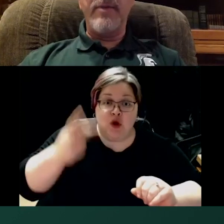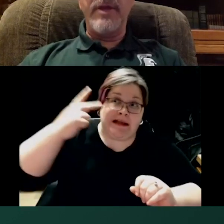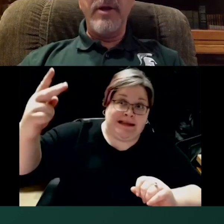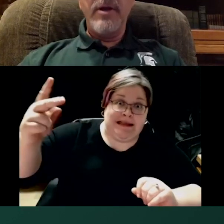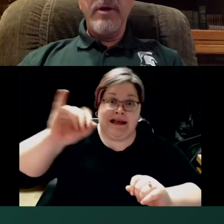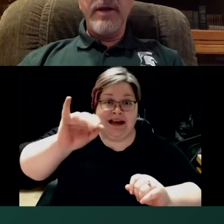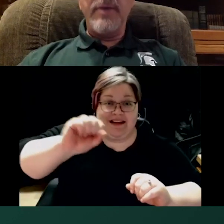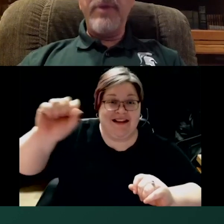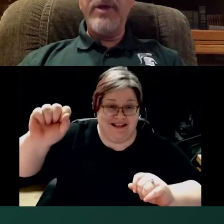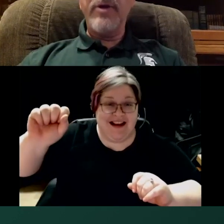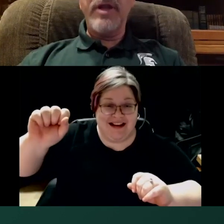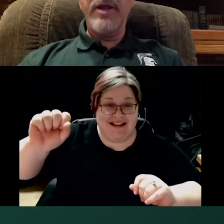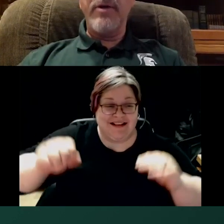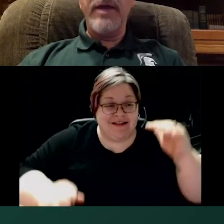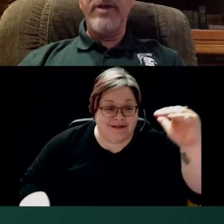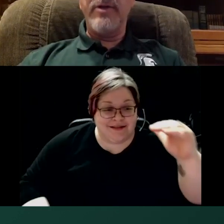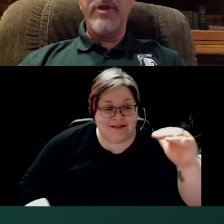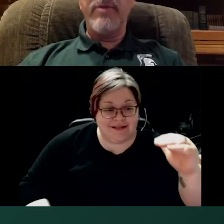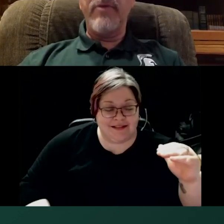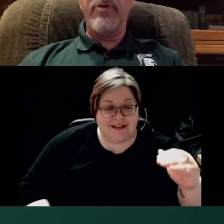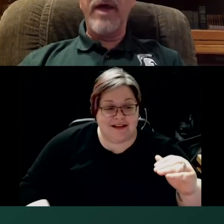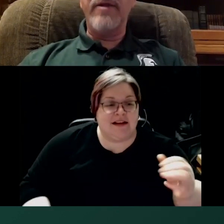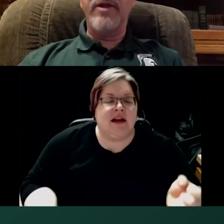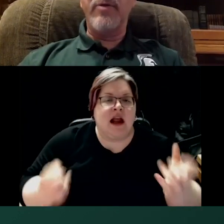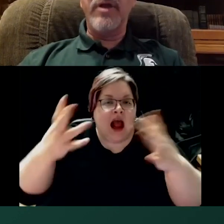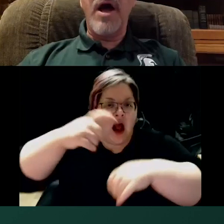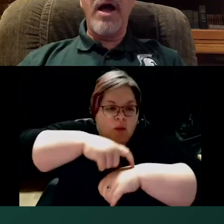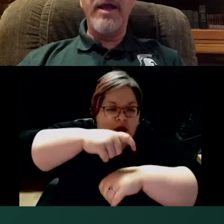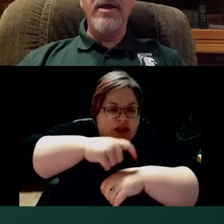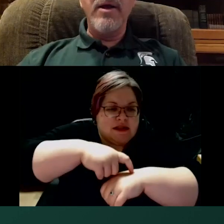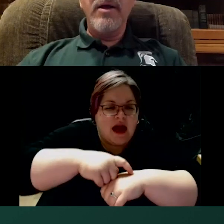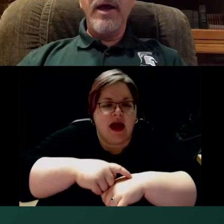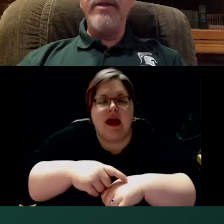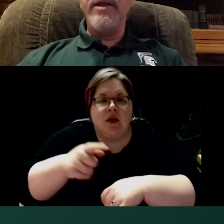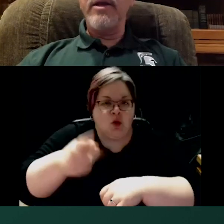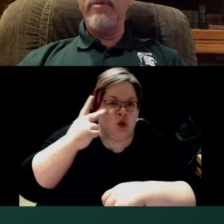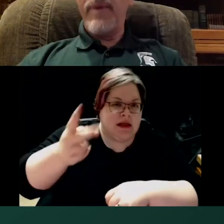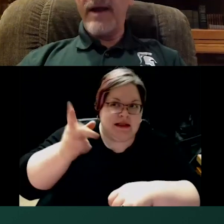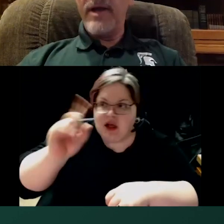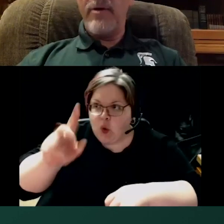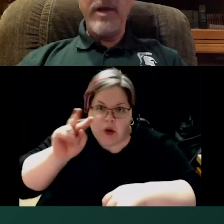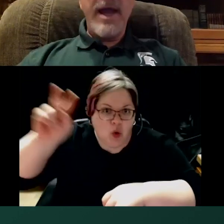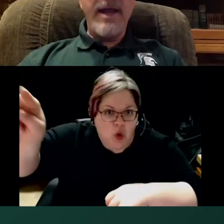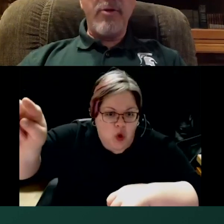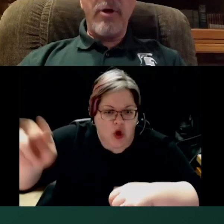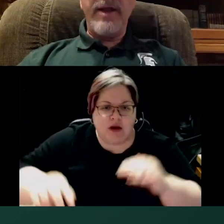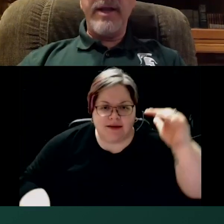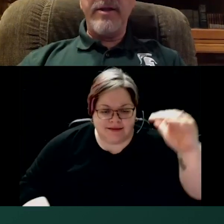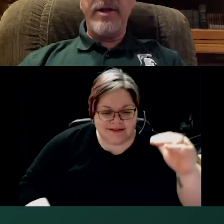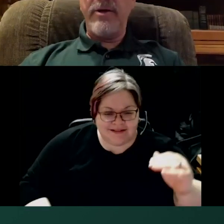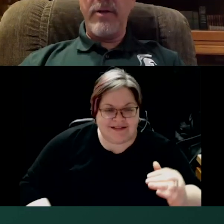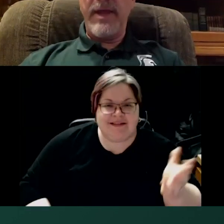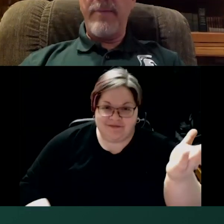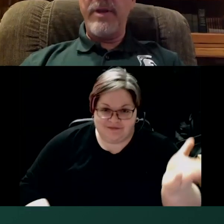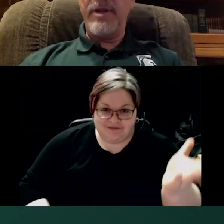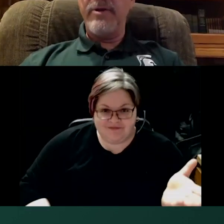minutes. It appears here 18 degrees above the horizon, it goes high, and then it comes back down. And so all that data